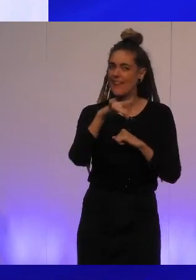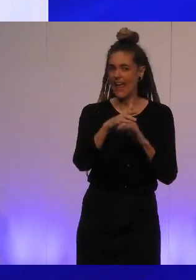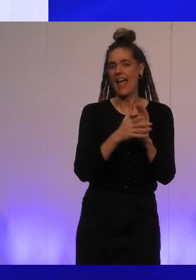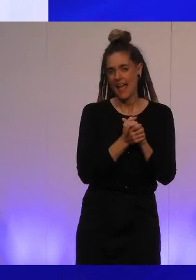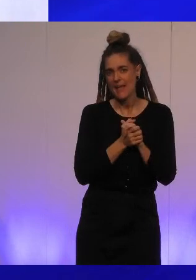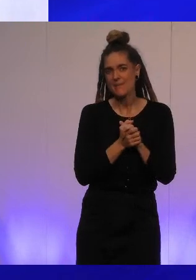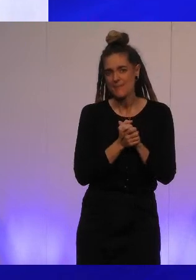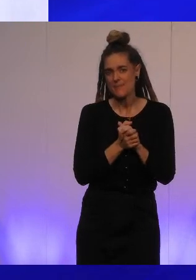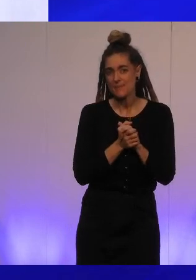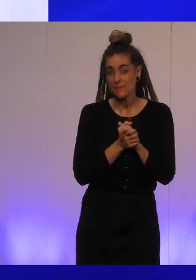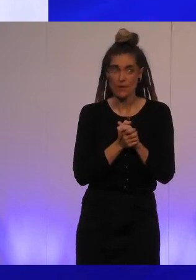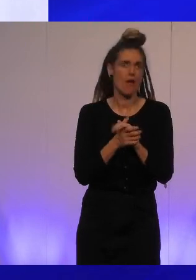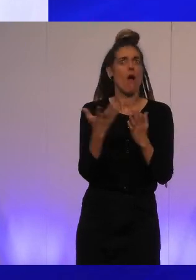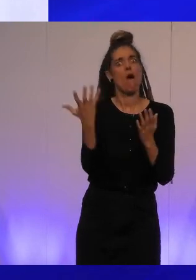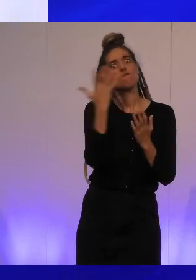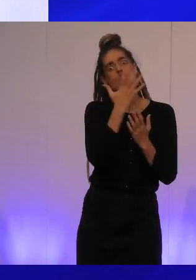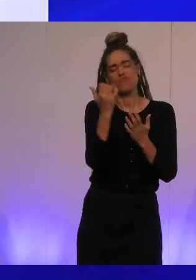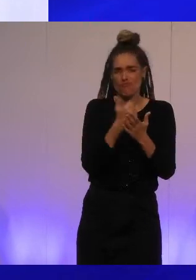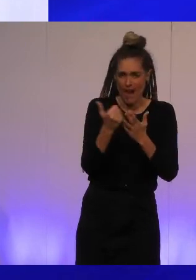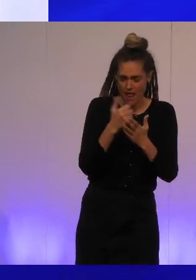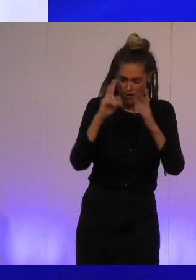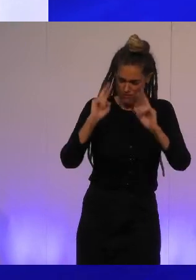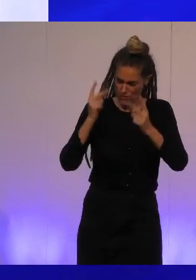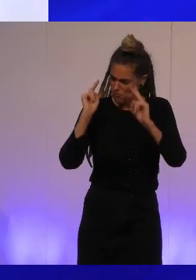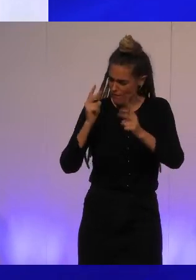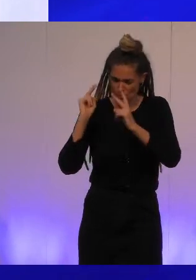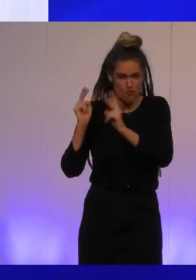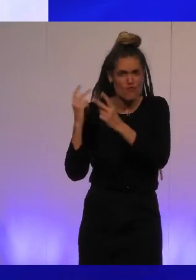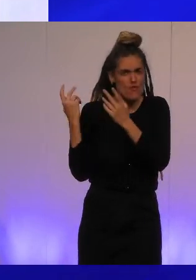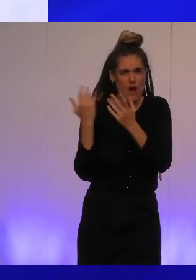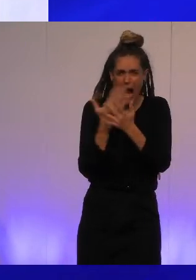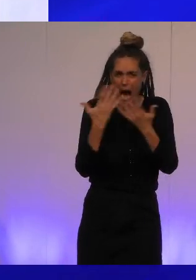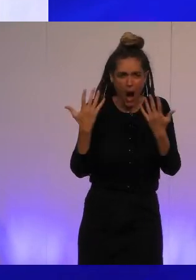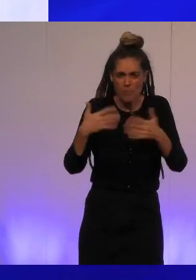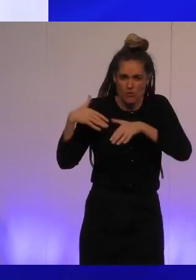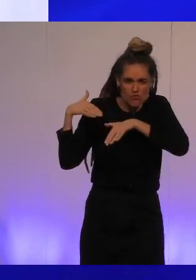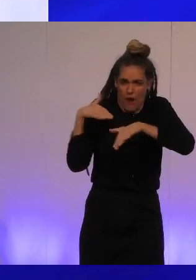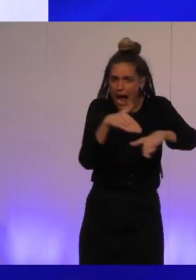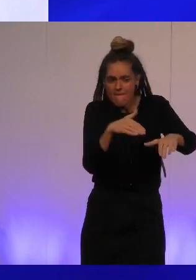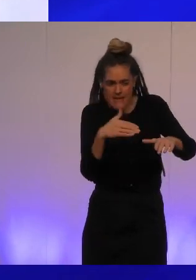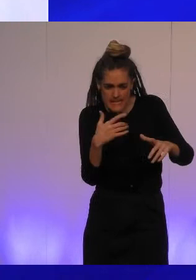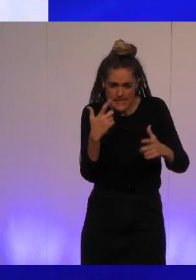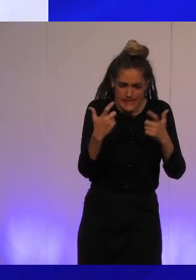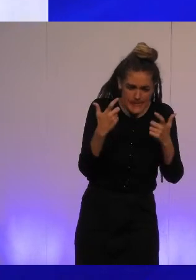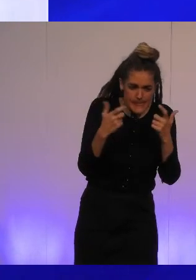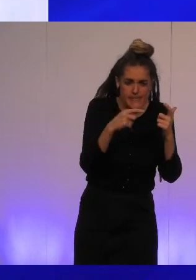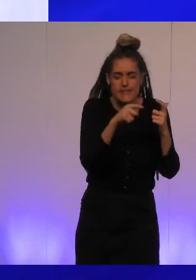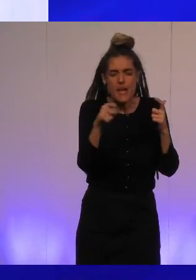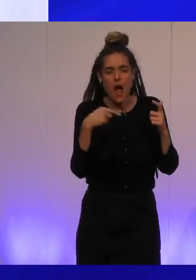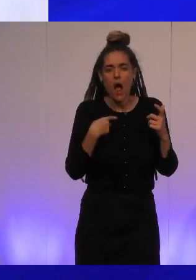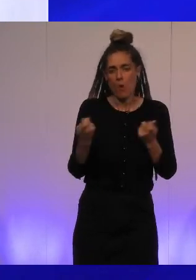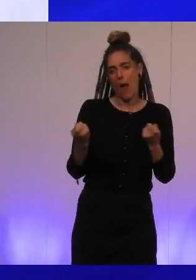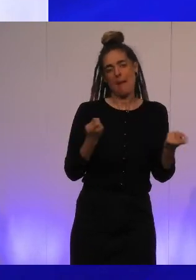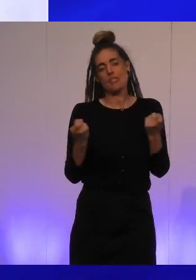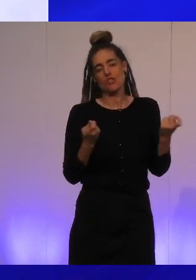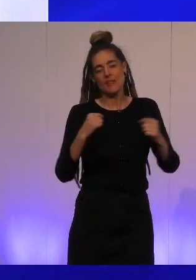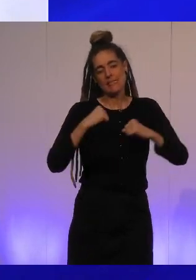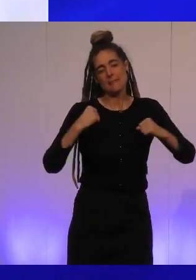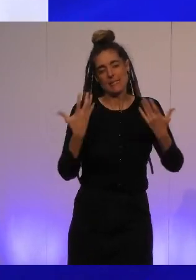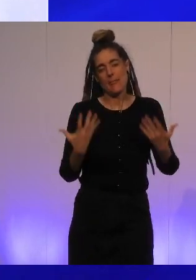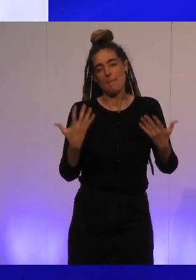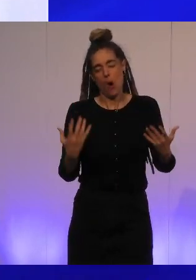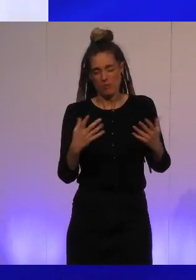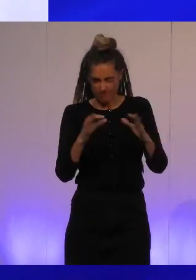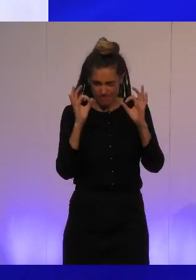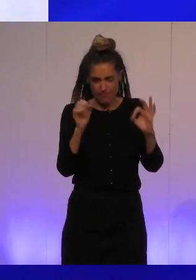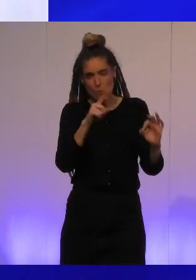regularly, again, keep under review flow of traffic around the site, and at the moment we're managing with those spaces and what we